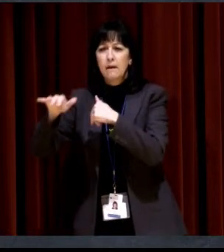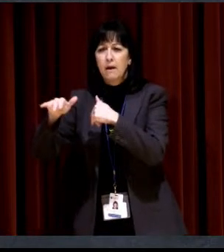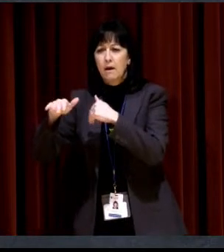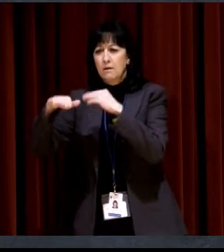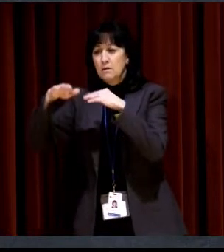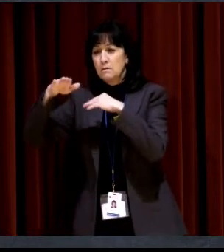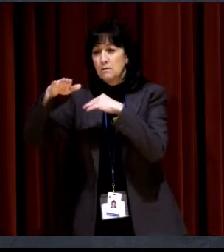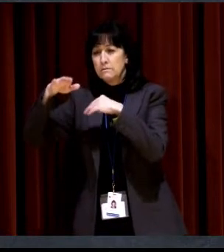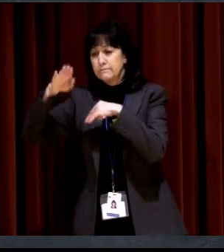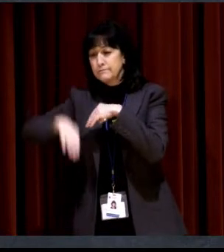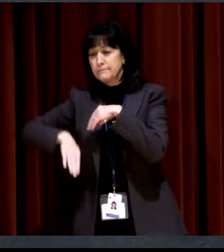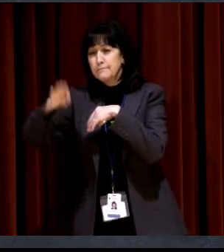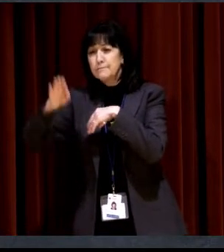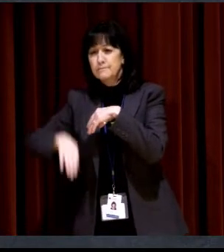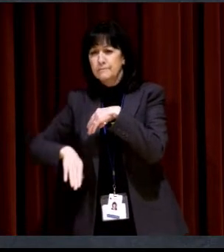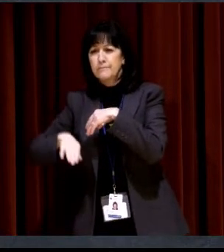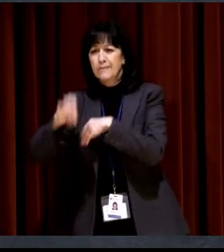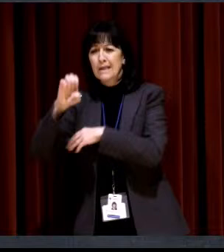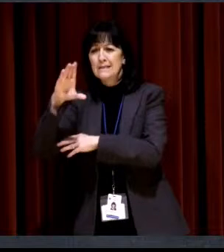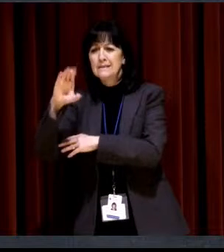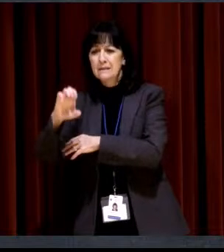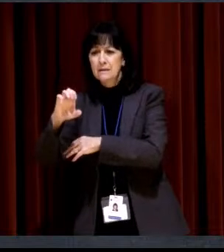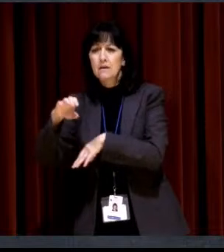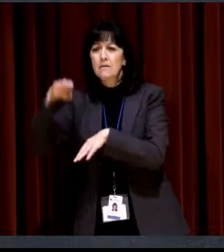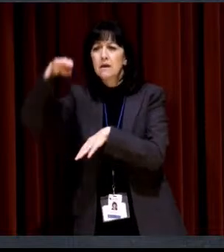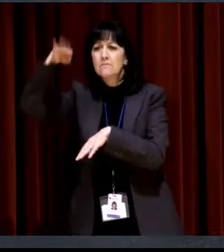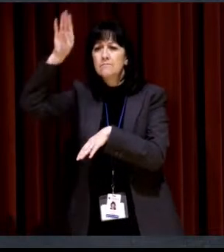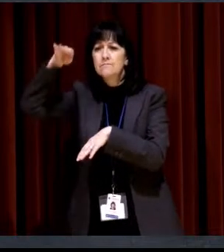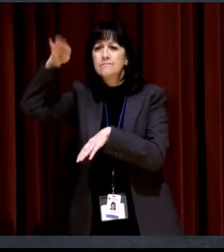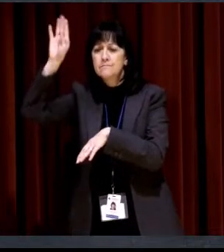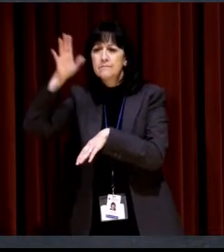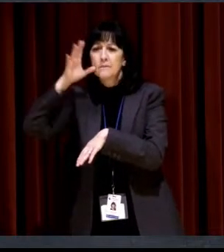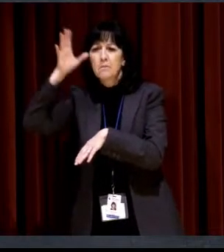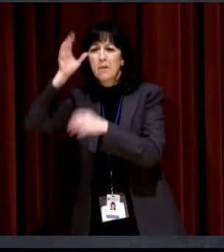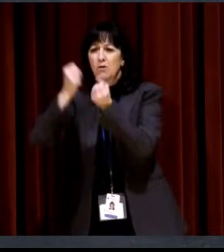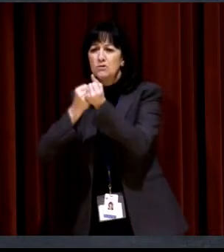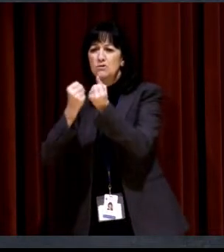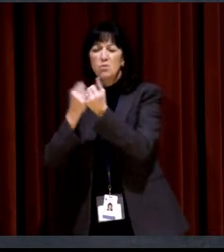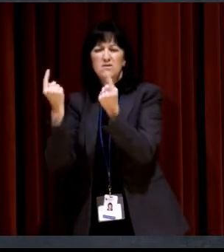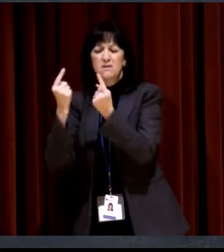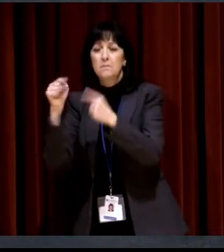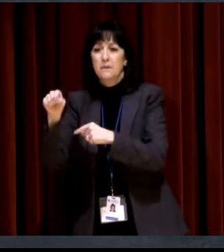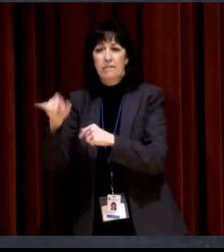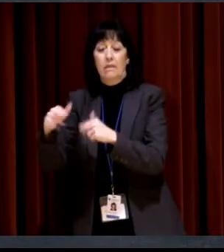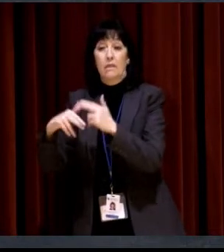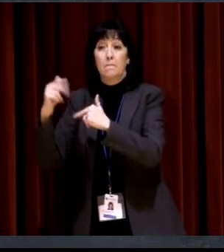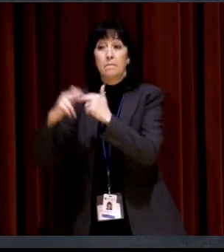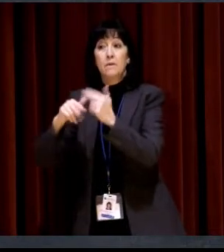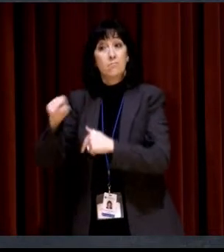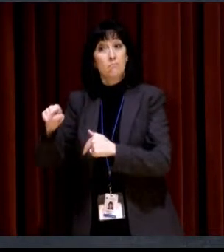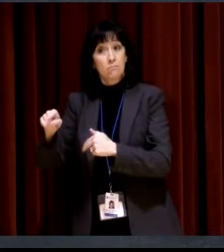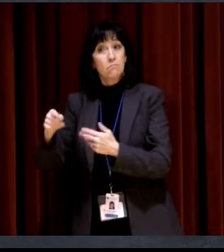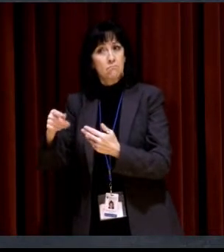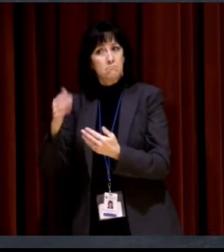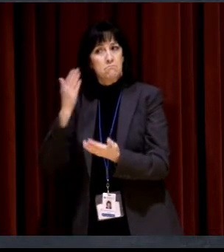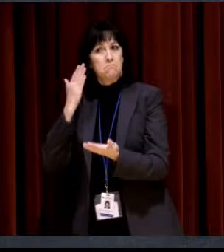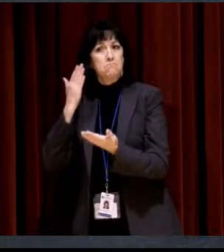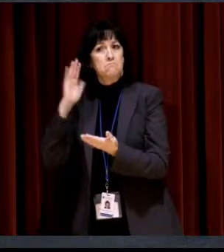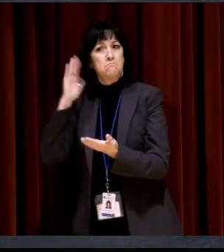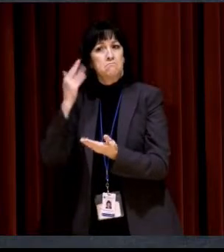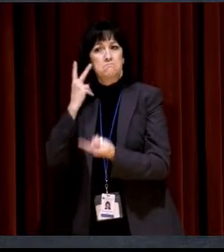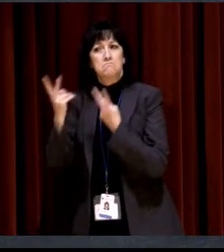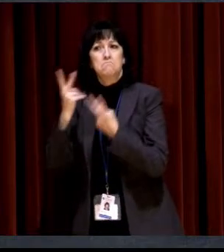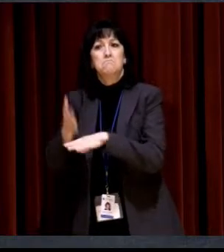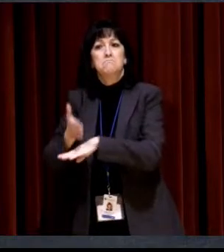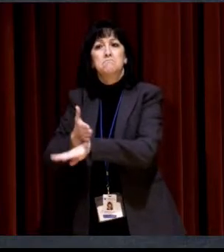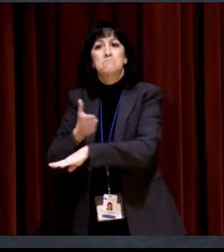as you probably know. So we're looking to do just what you're talking about. So that's one thing that I would say. The other thing